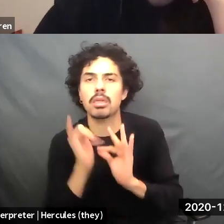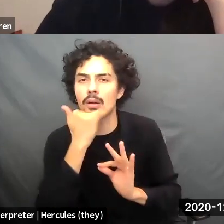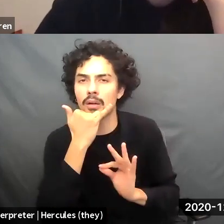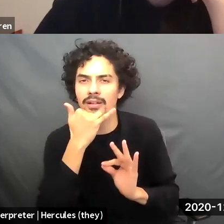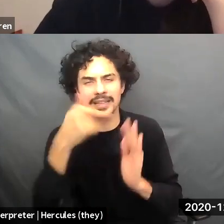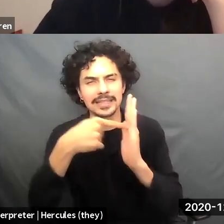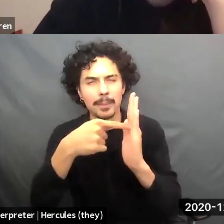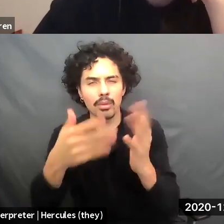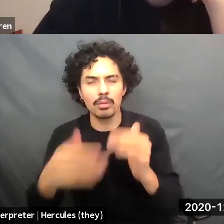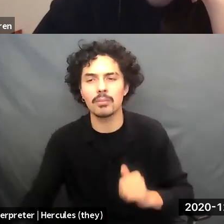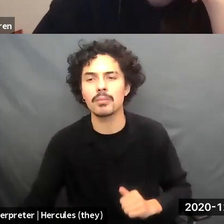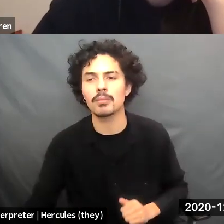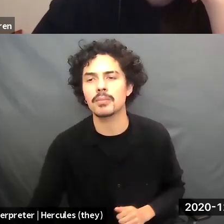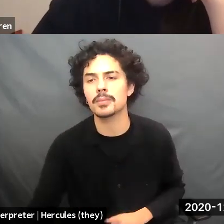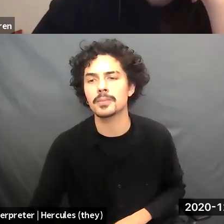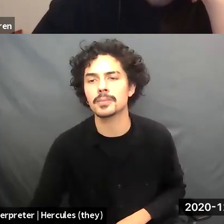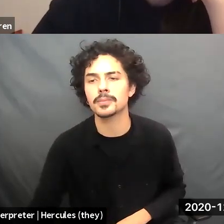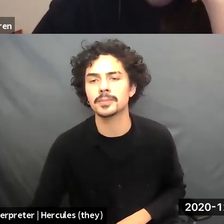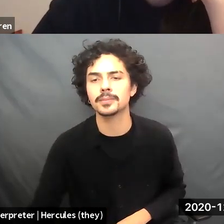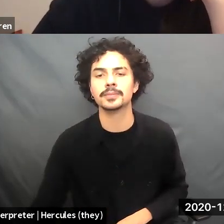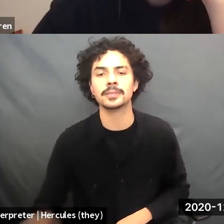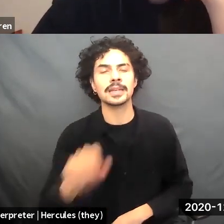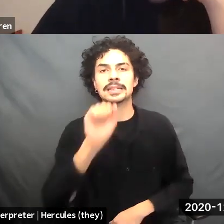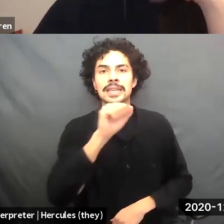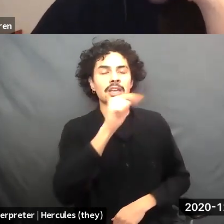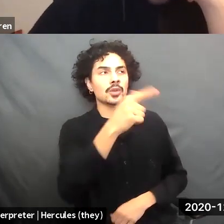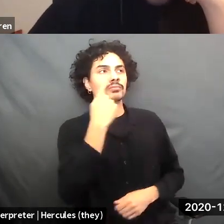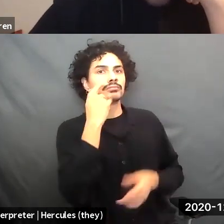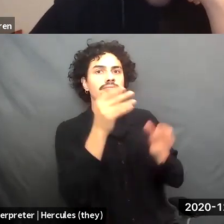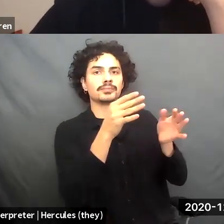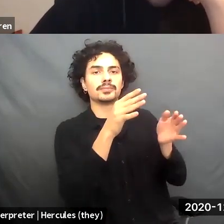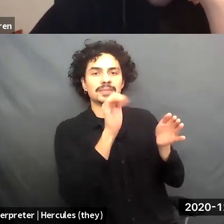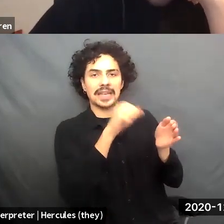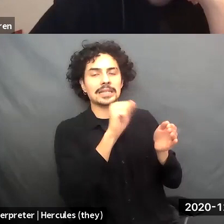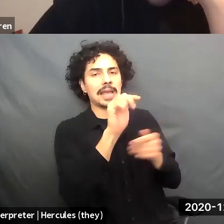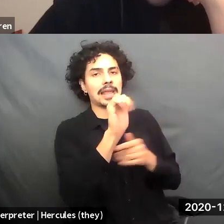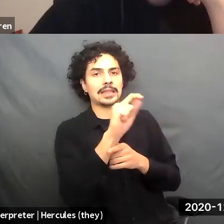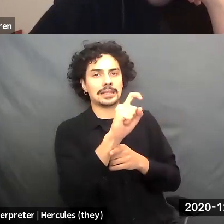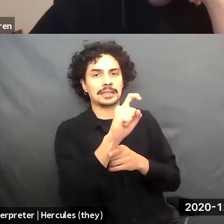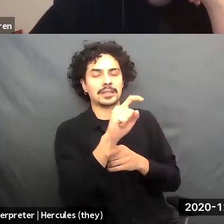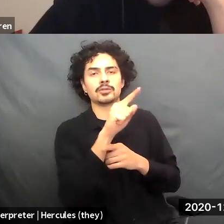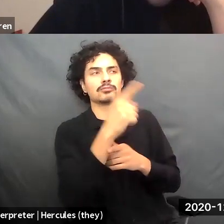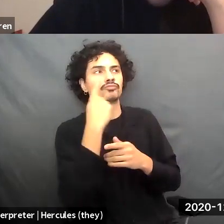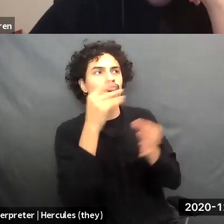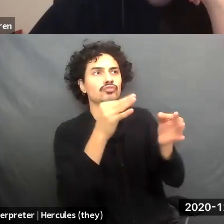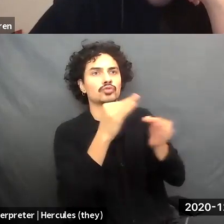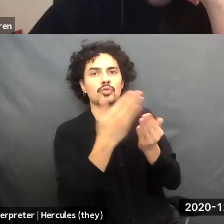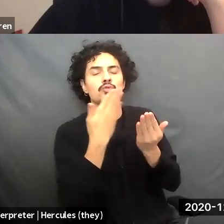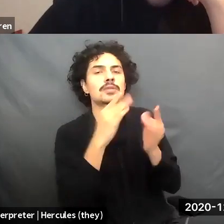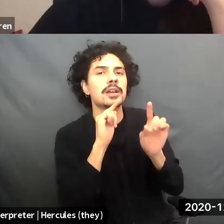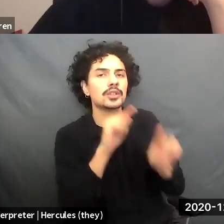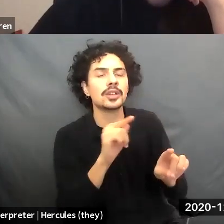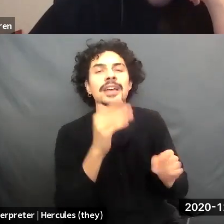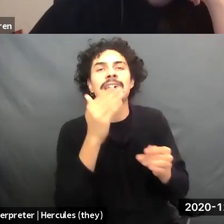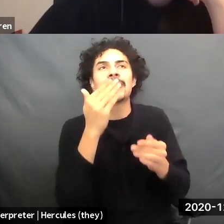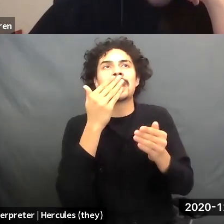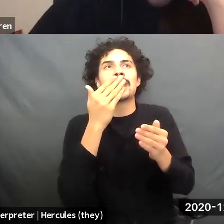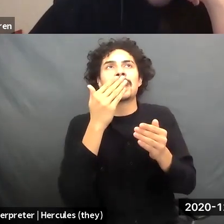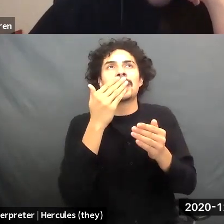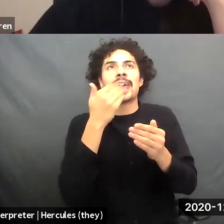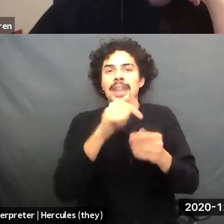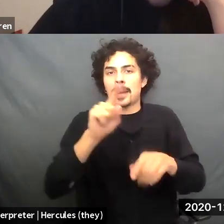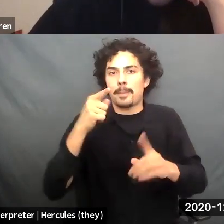Alex, you just alluded to a really good answer. And that is that the beginning point for any kind of change in